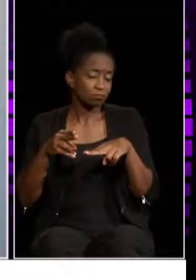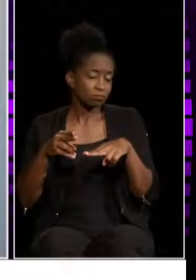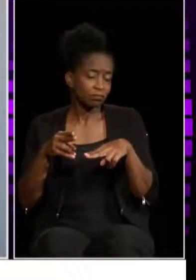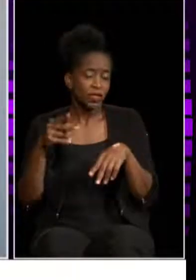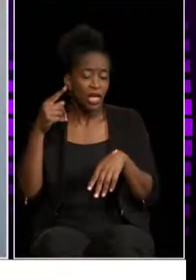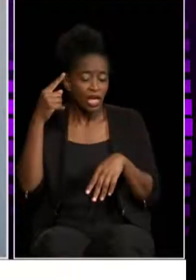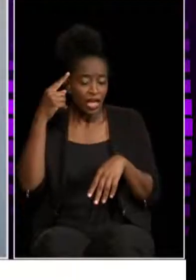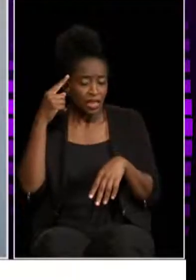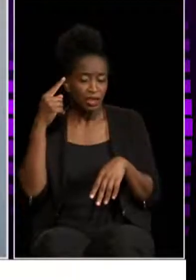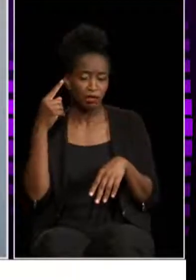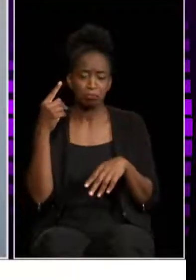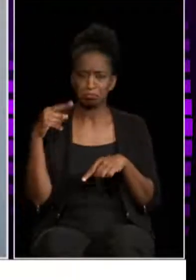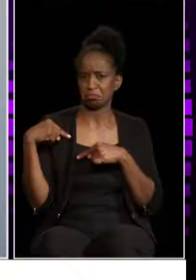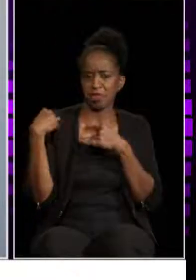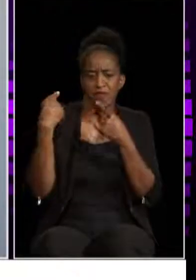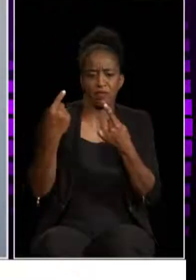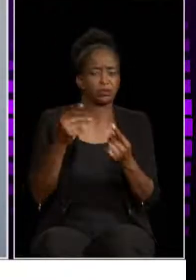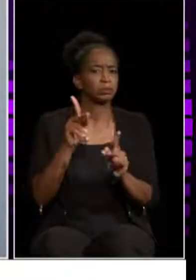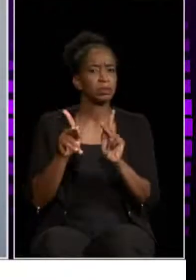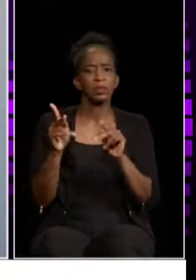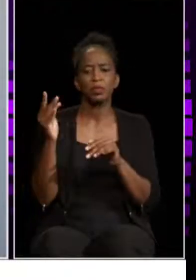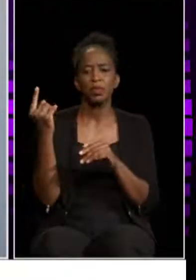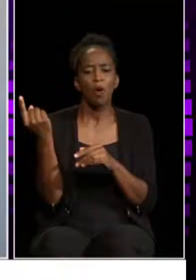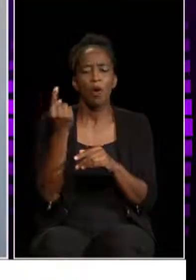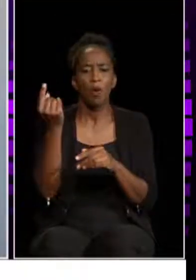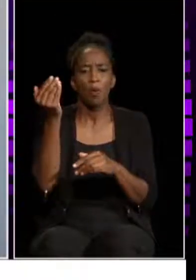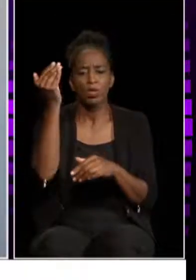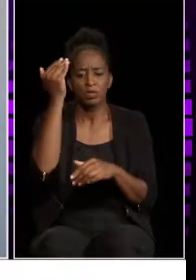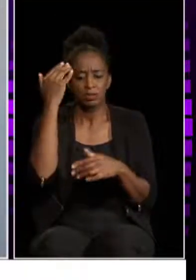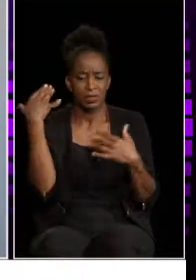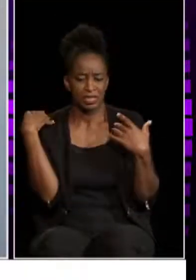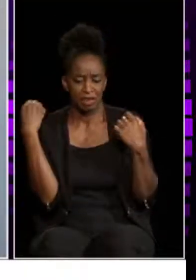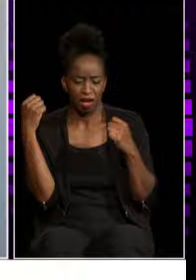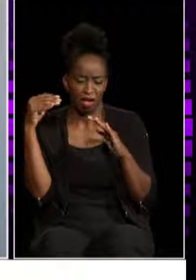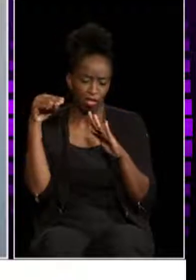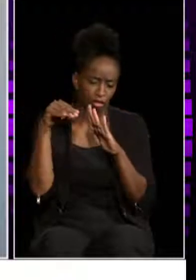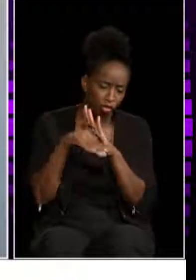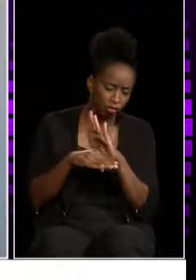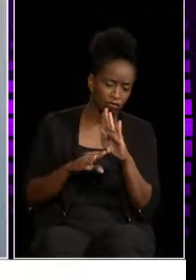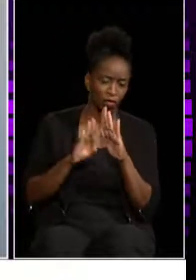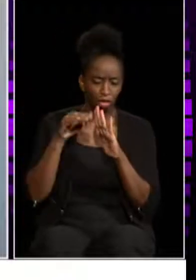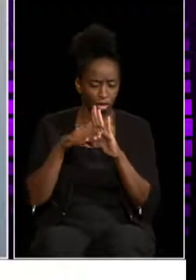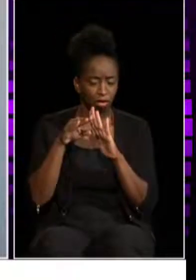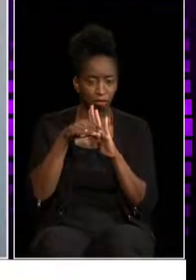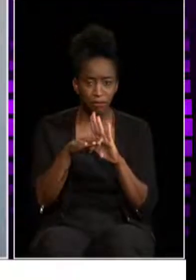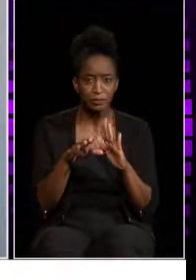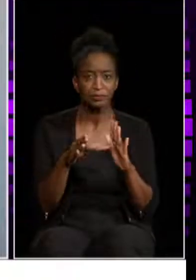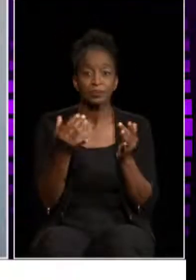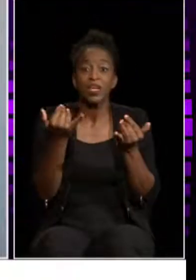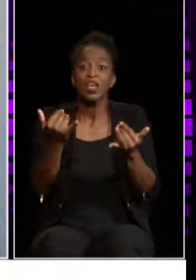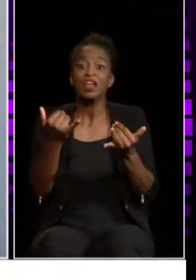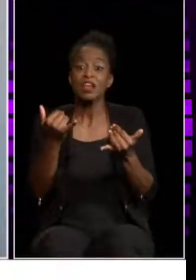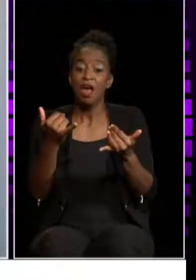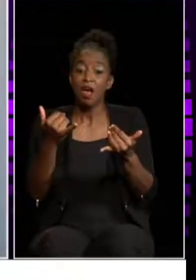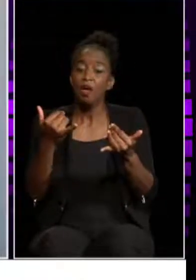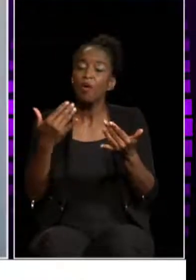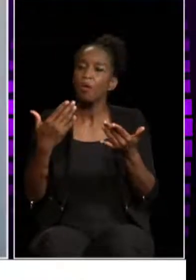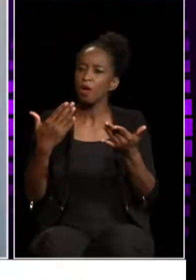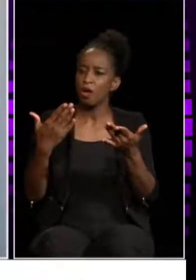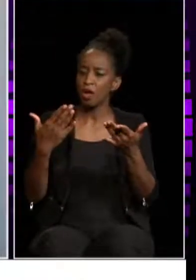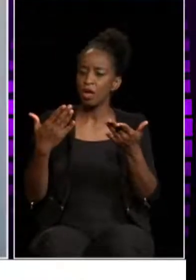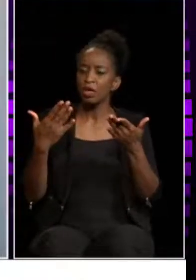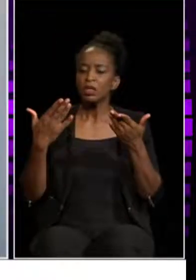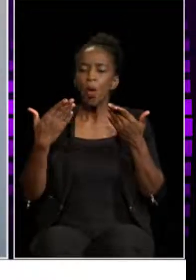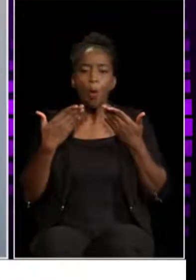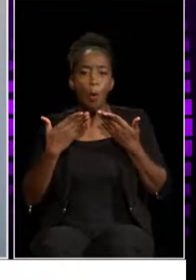to say anything for fear of being labeled, for fear of being judged. But as